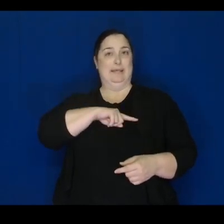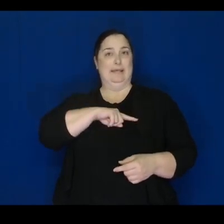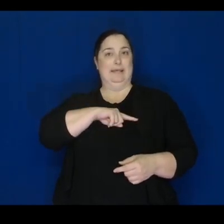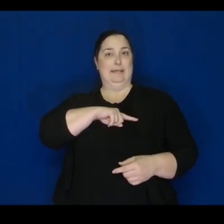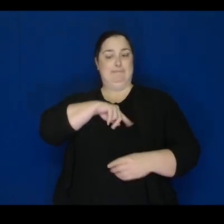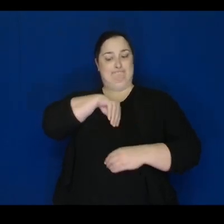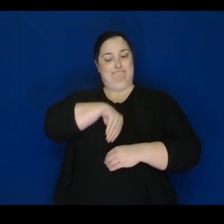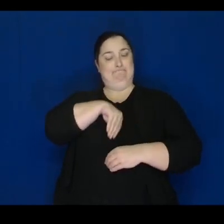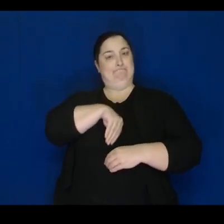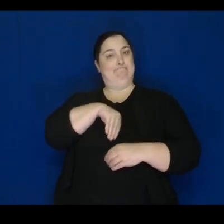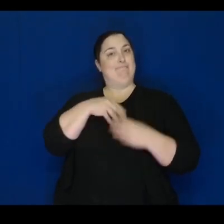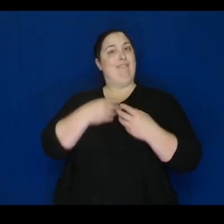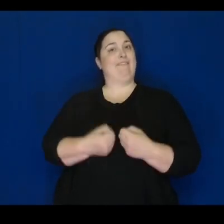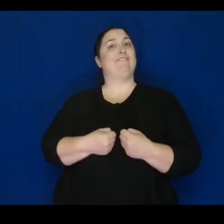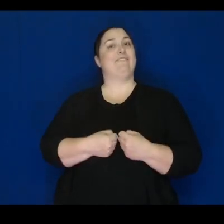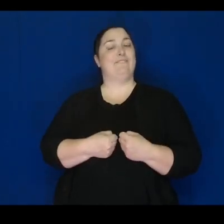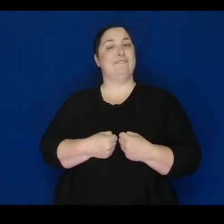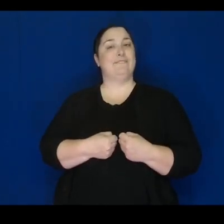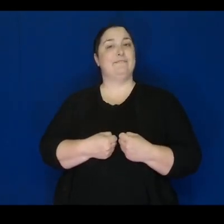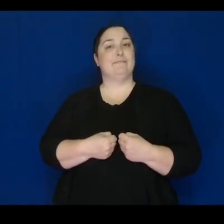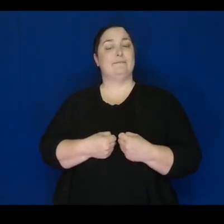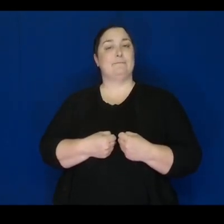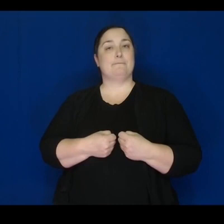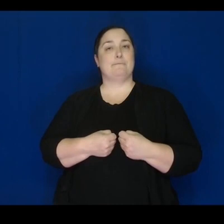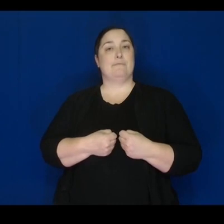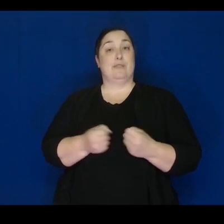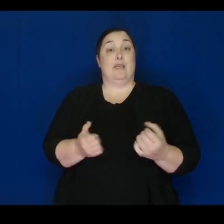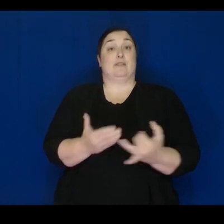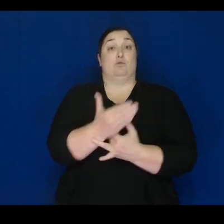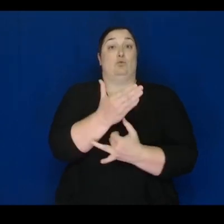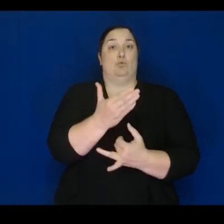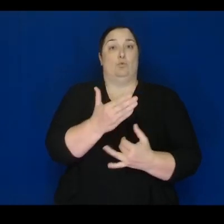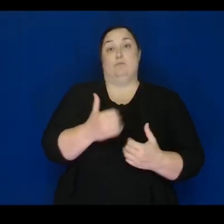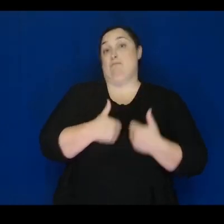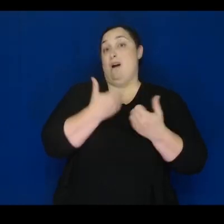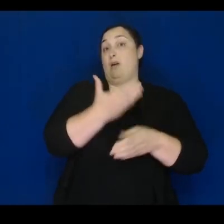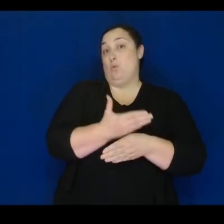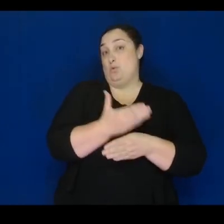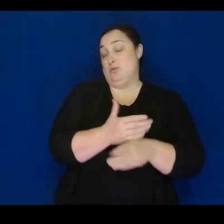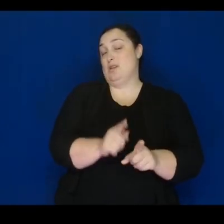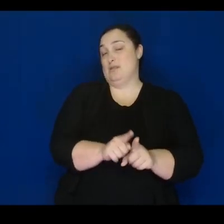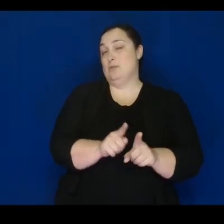we go. And that really comes through the work that I do as well.